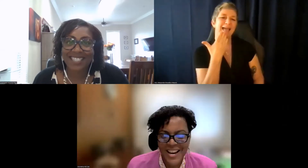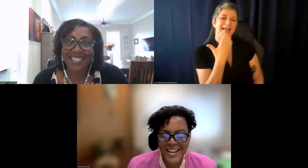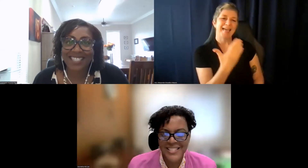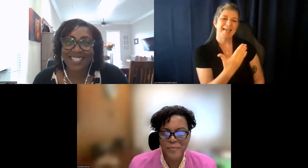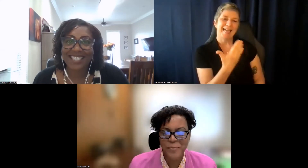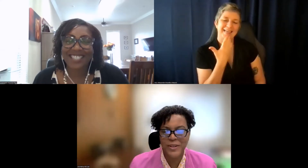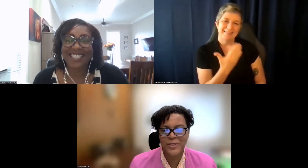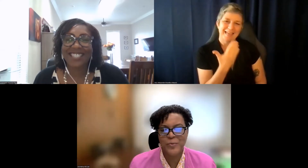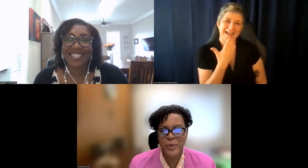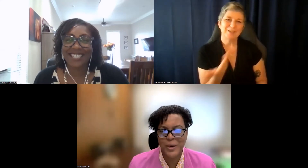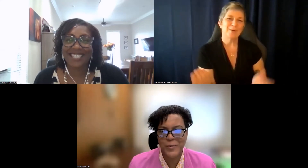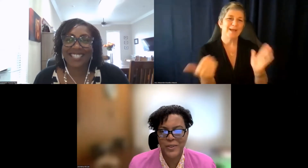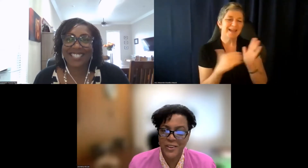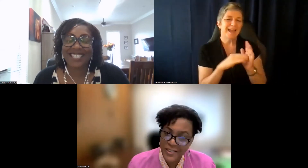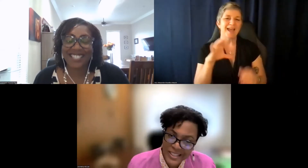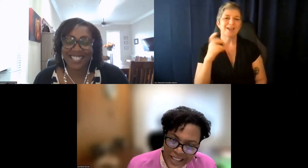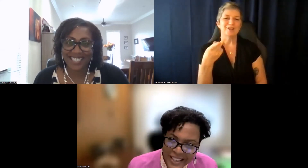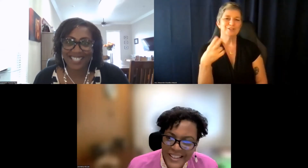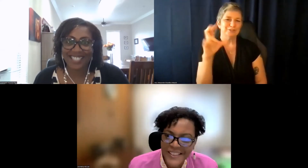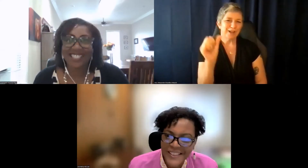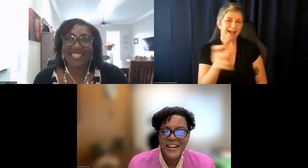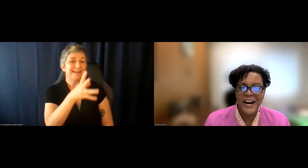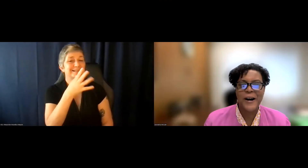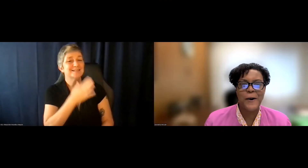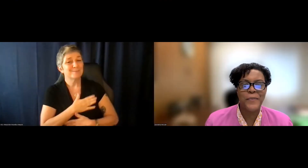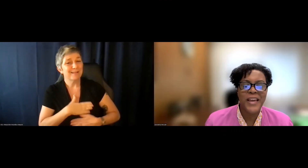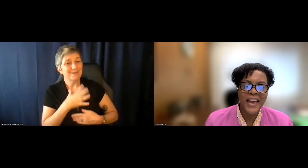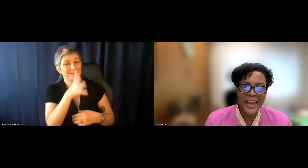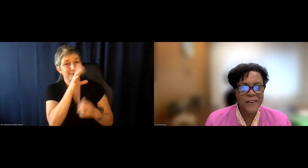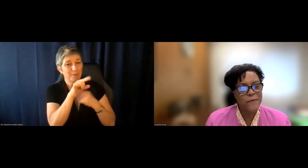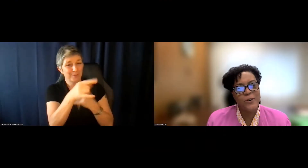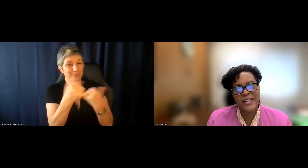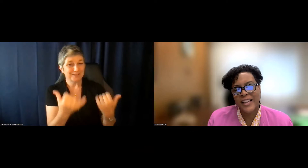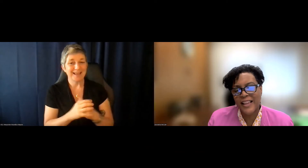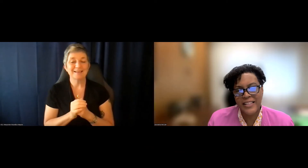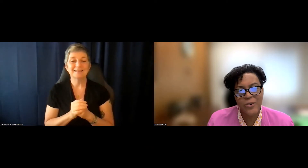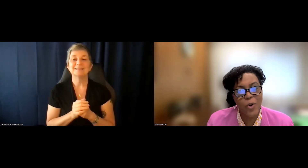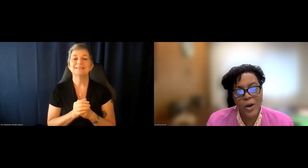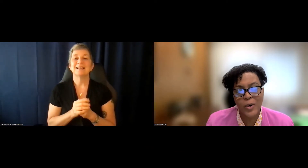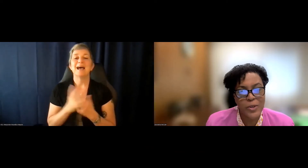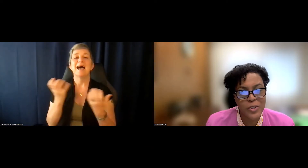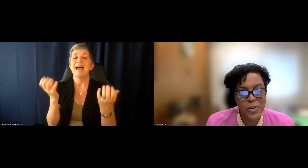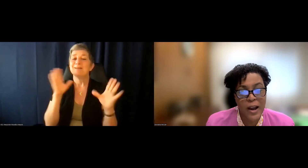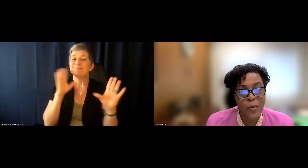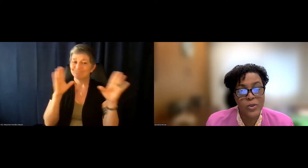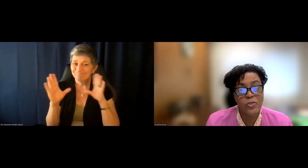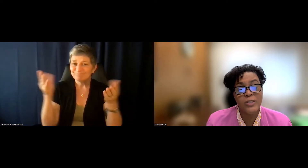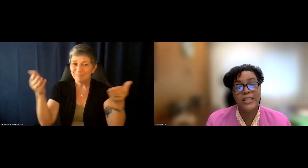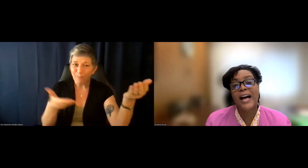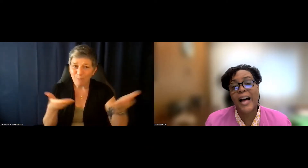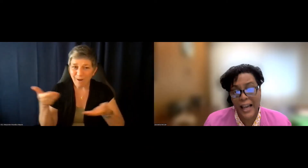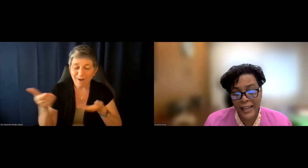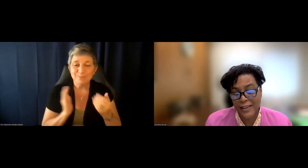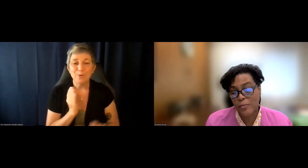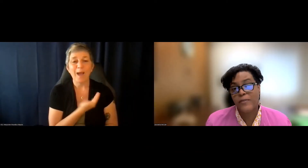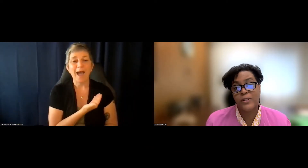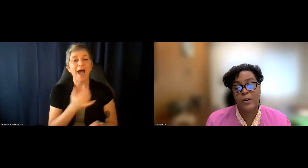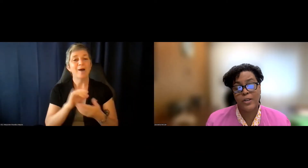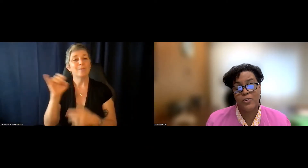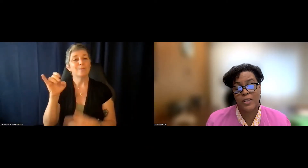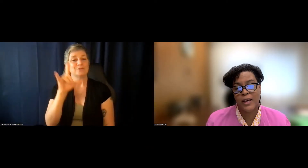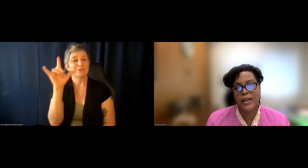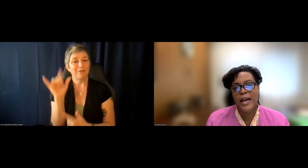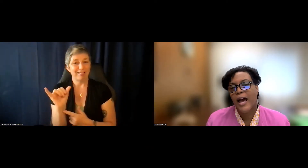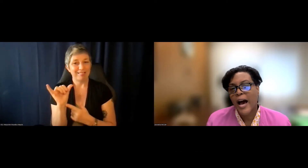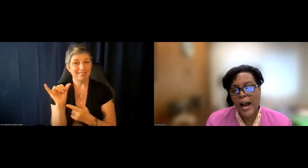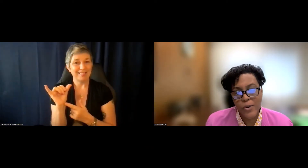again, Kashana, it's a pleasure speaking with you today. Hey, folks, I'd like to welcome you to our July, can you believe